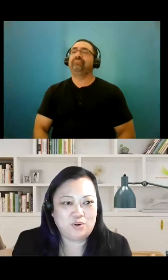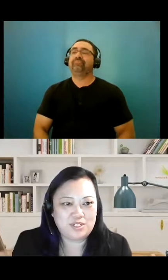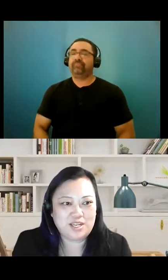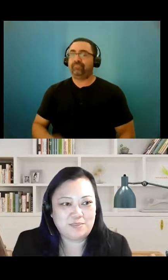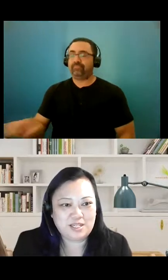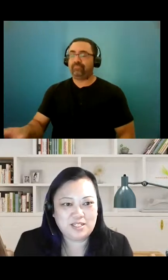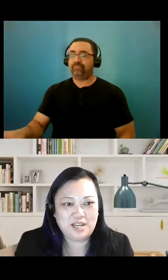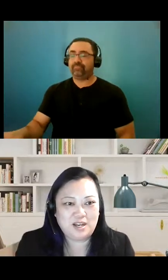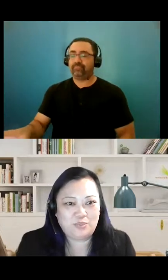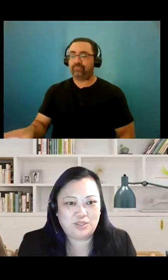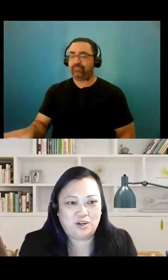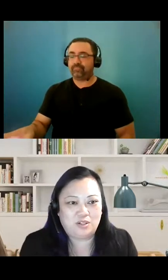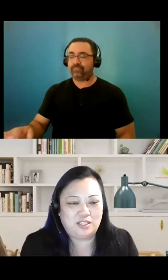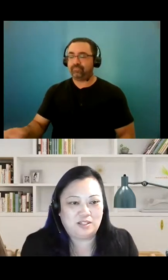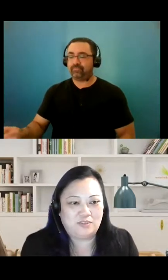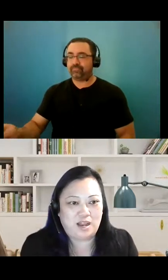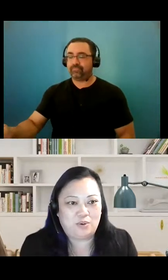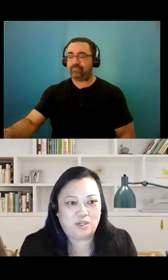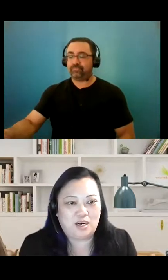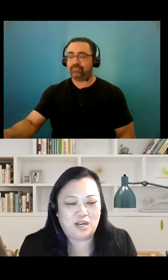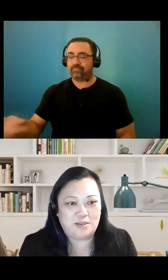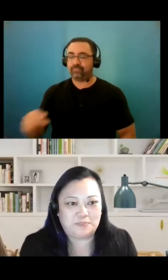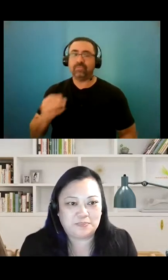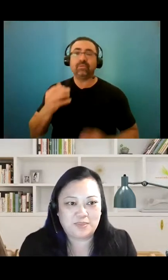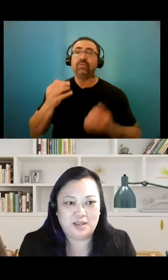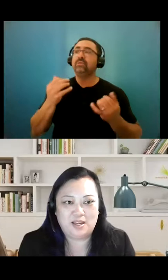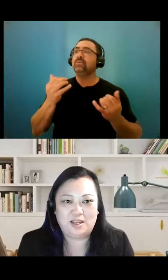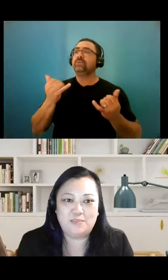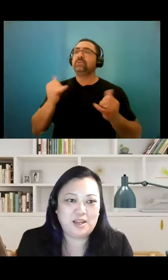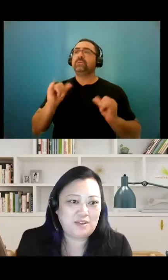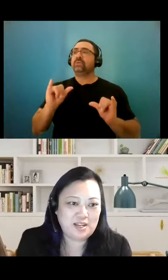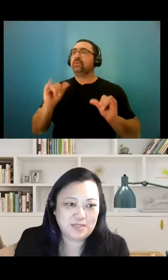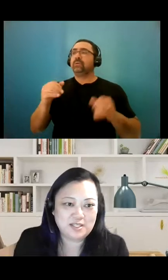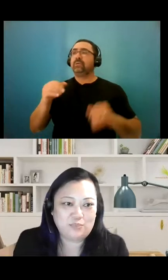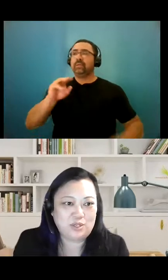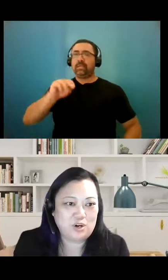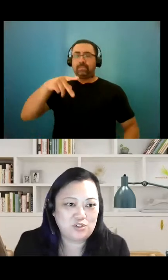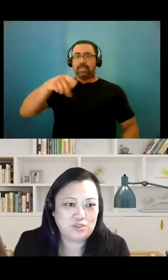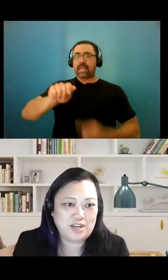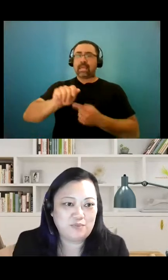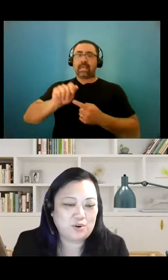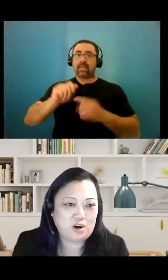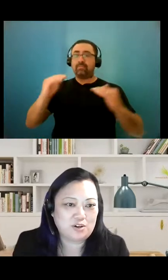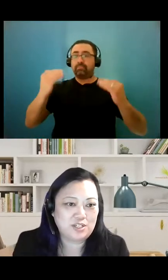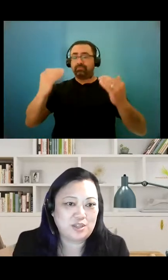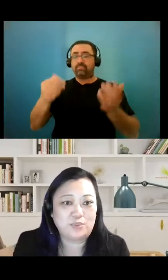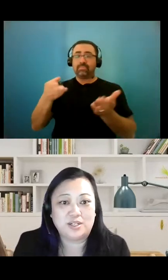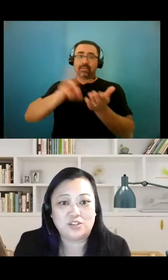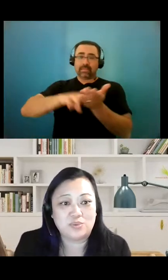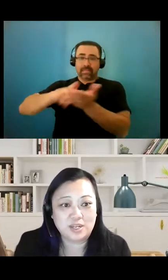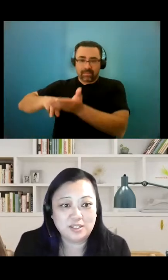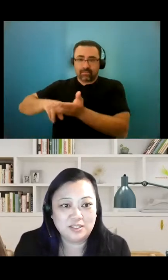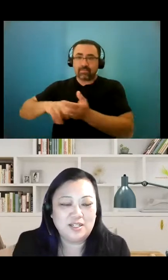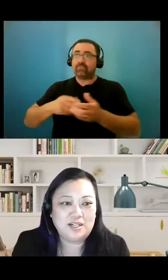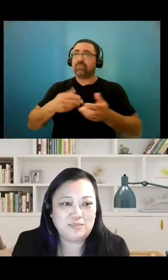And of course, to stay updated with all of our MPA advancements, that we encourage you to sign up for our Together We